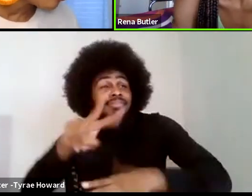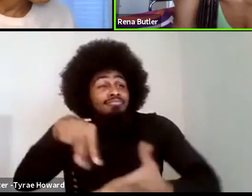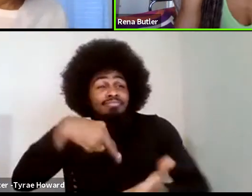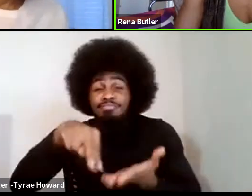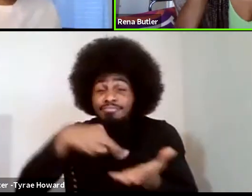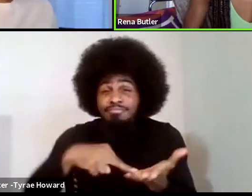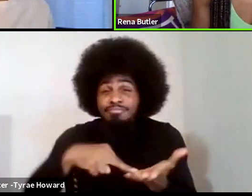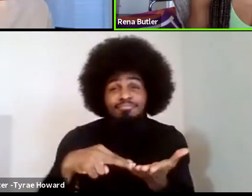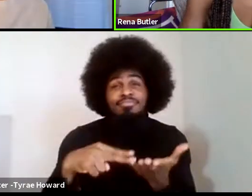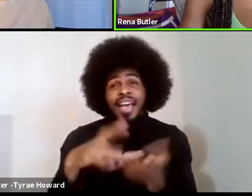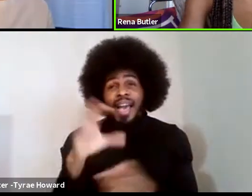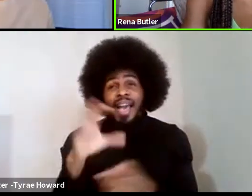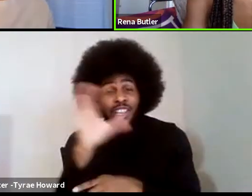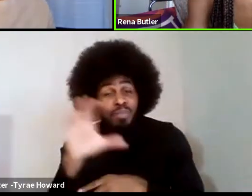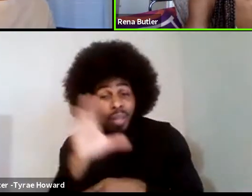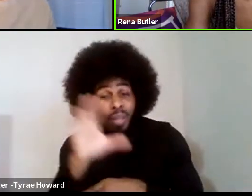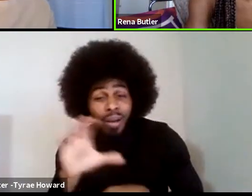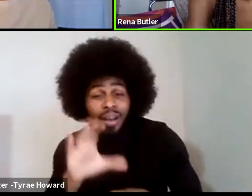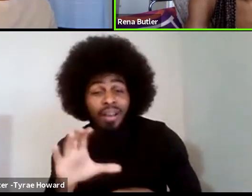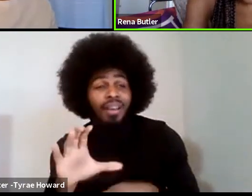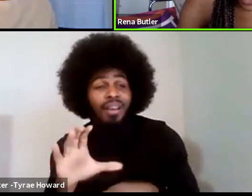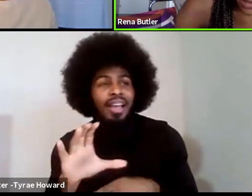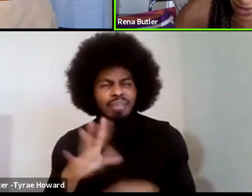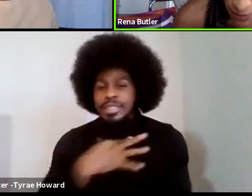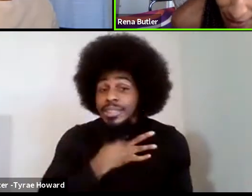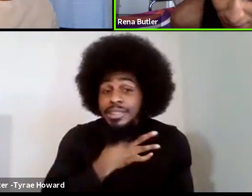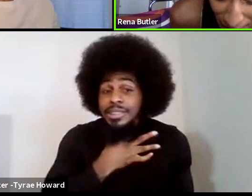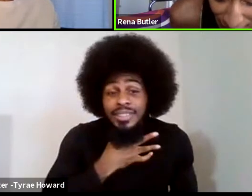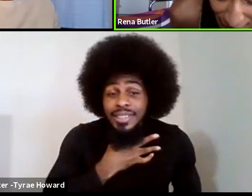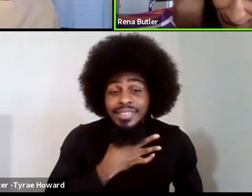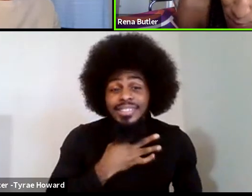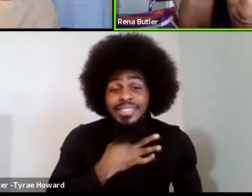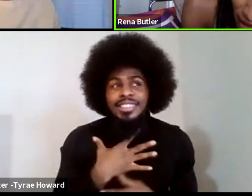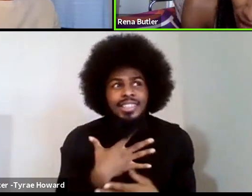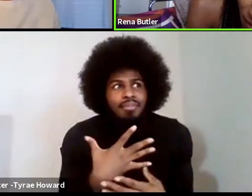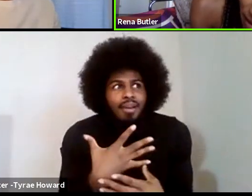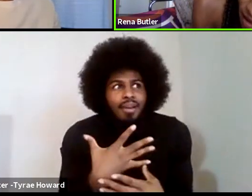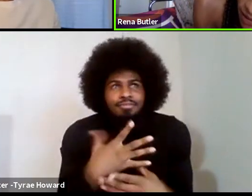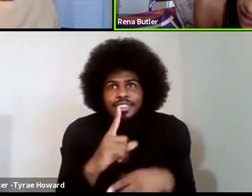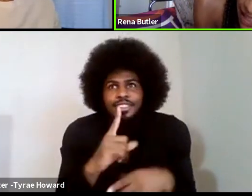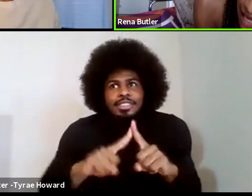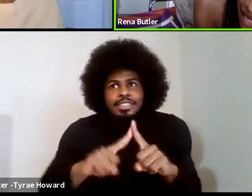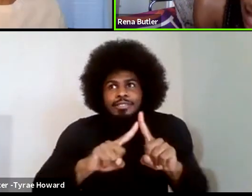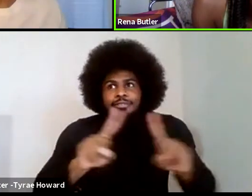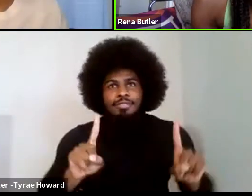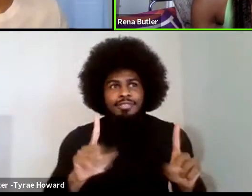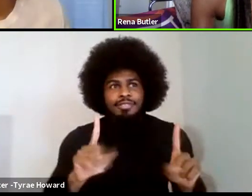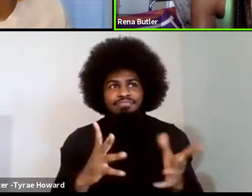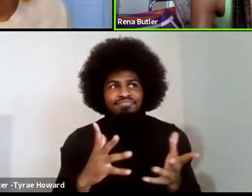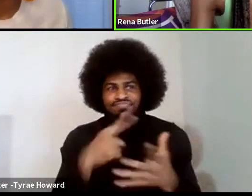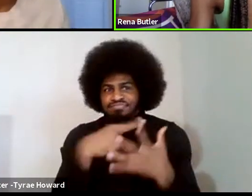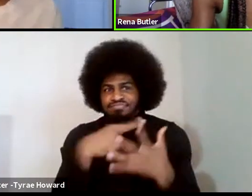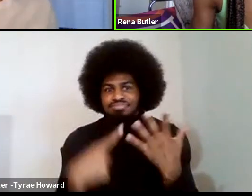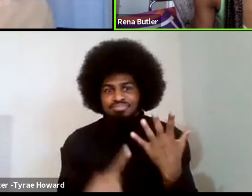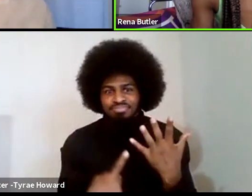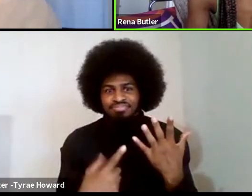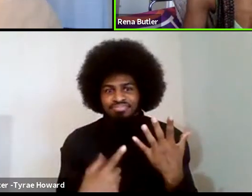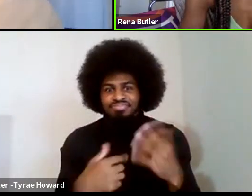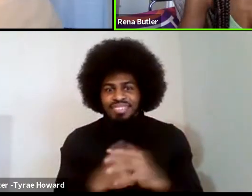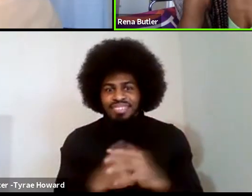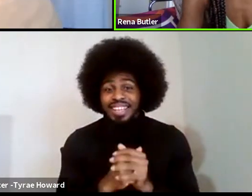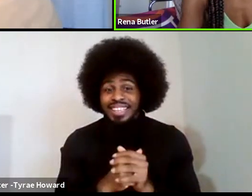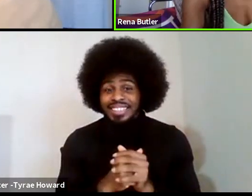explorer. I'm so curious about lots of different things. I'm checking my notes. And I just